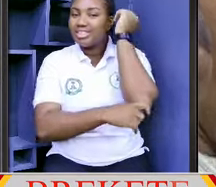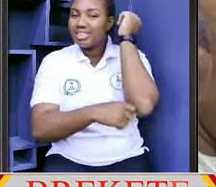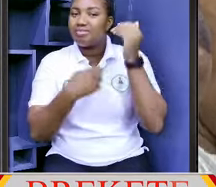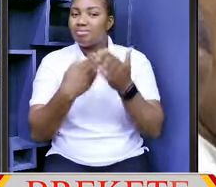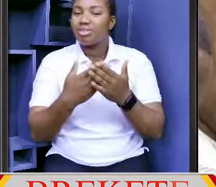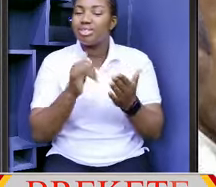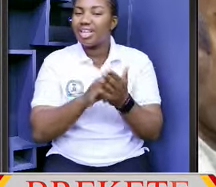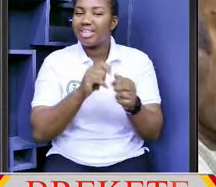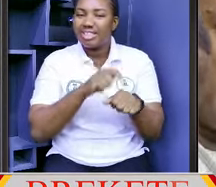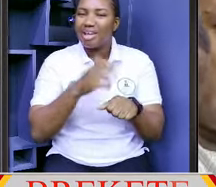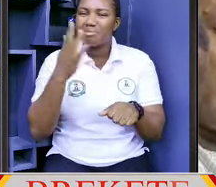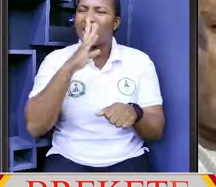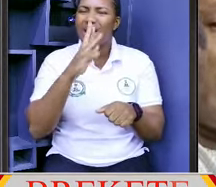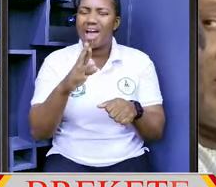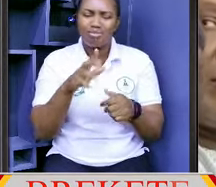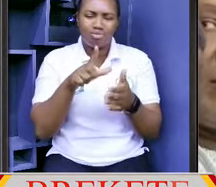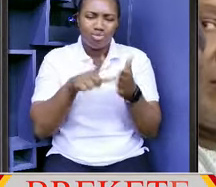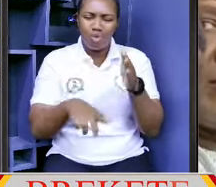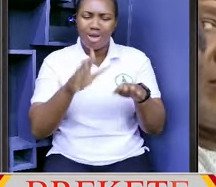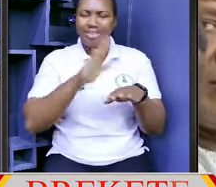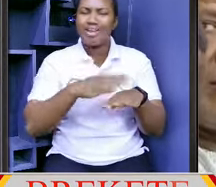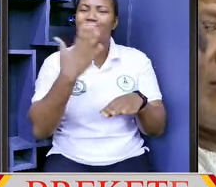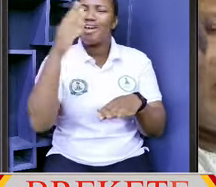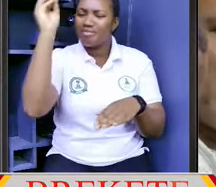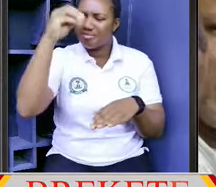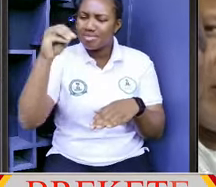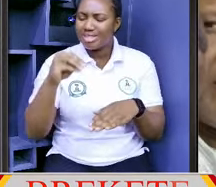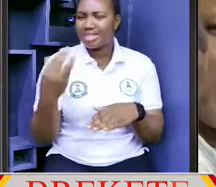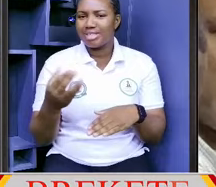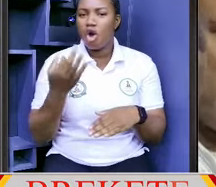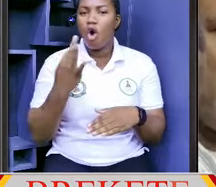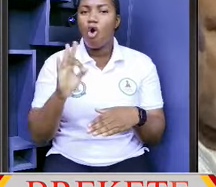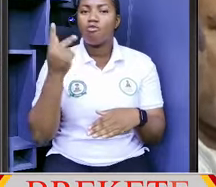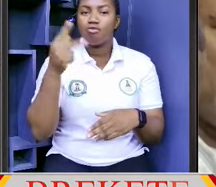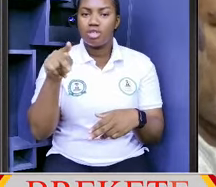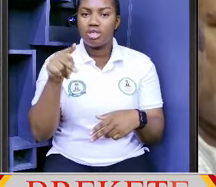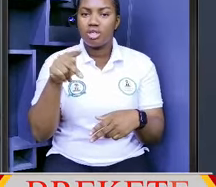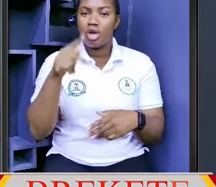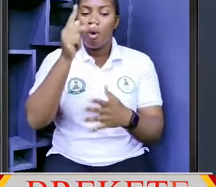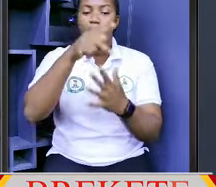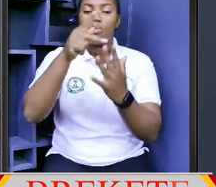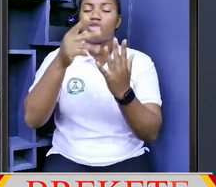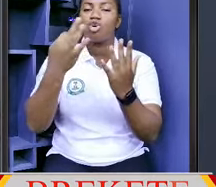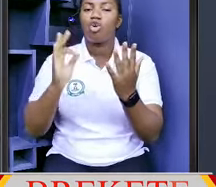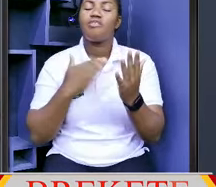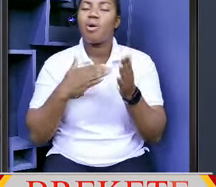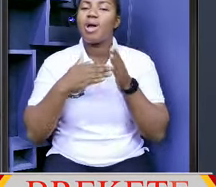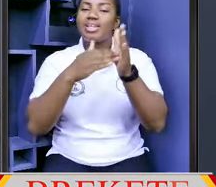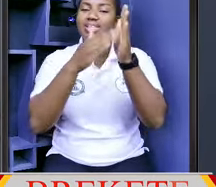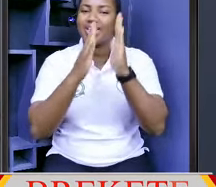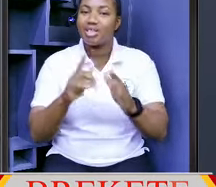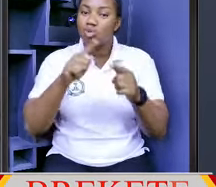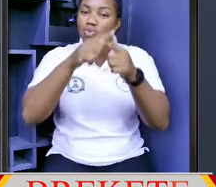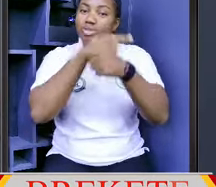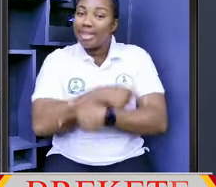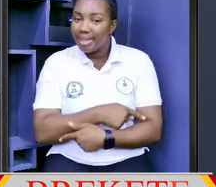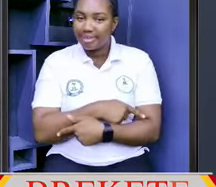are less than 5% of the population of our leaders. Yes.